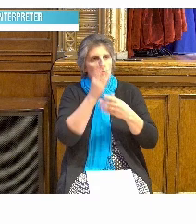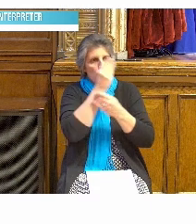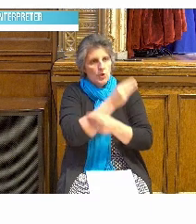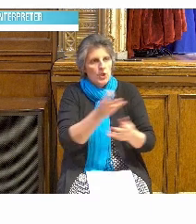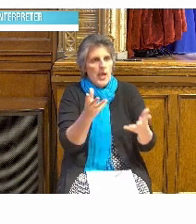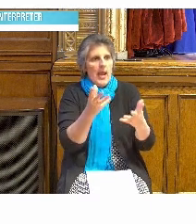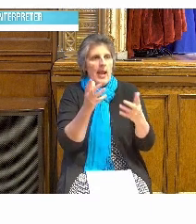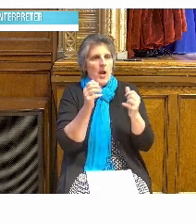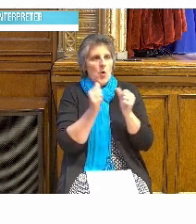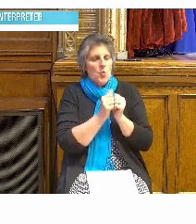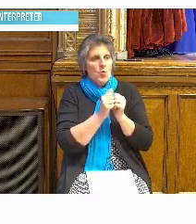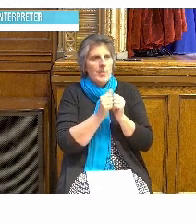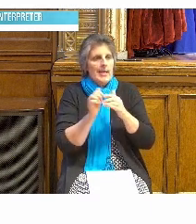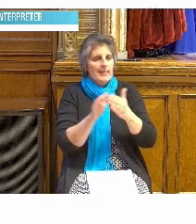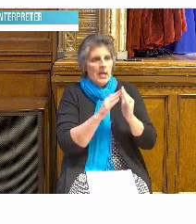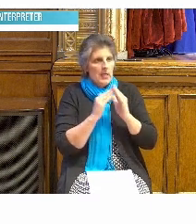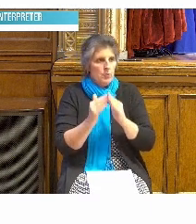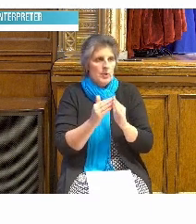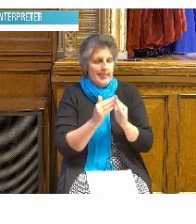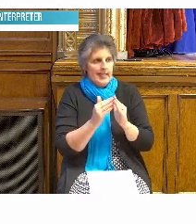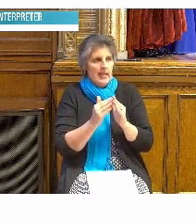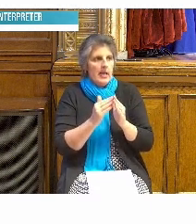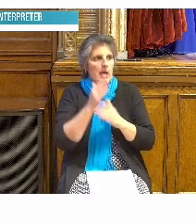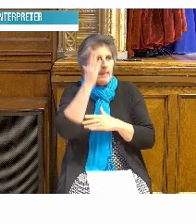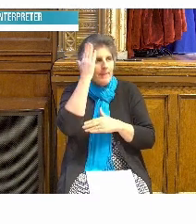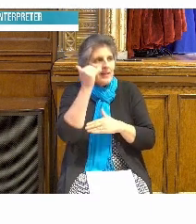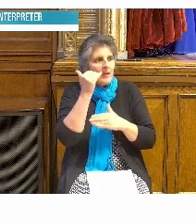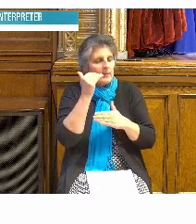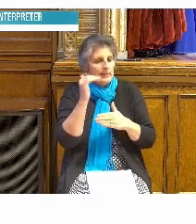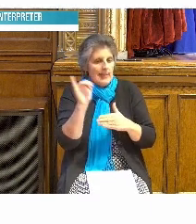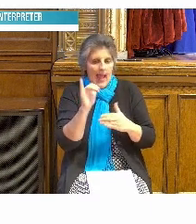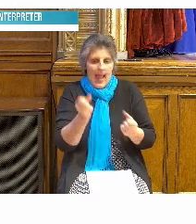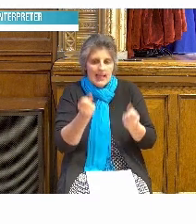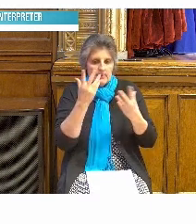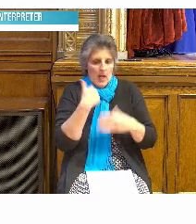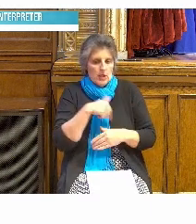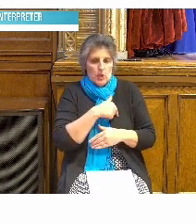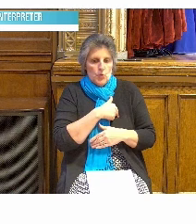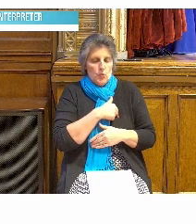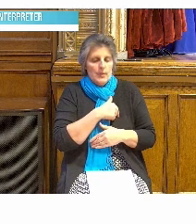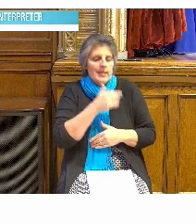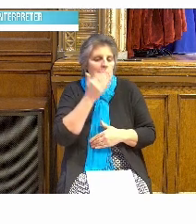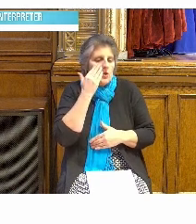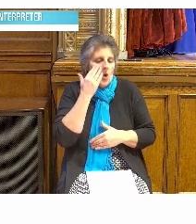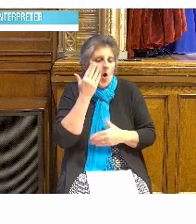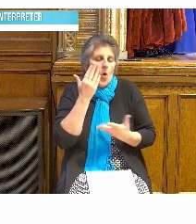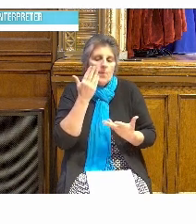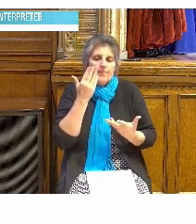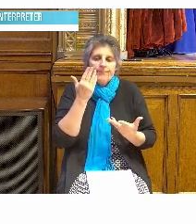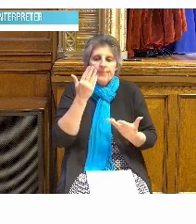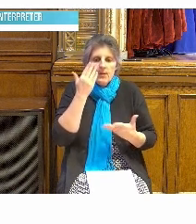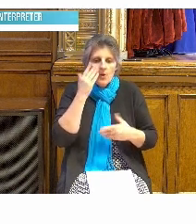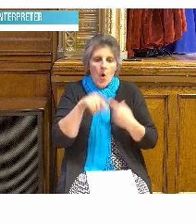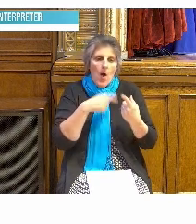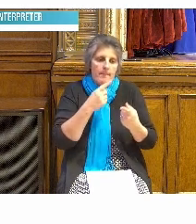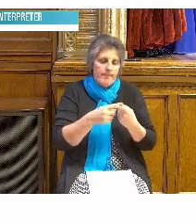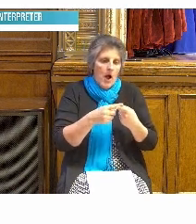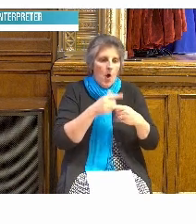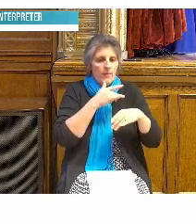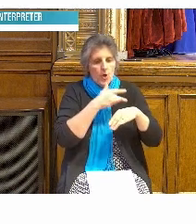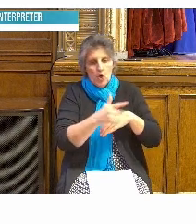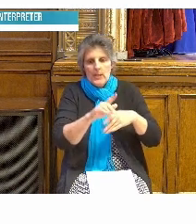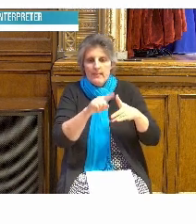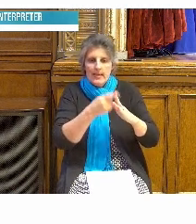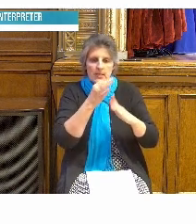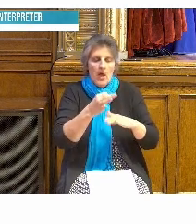with the community. Because as much as we, know about the early beginnings